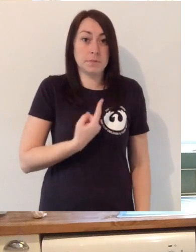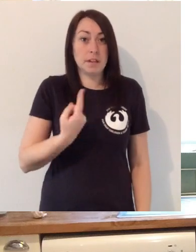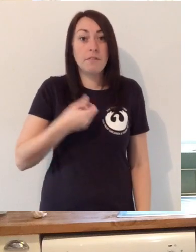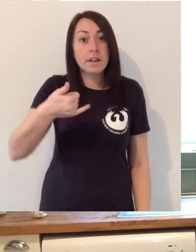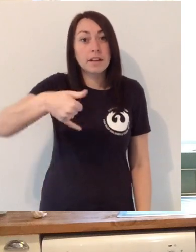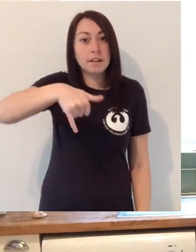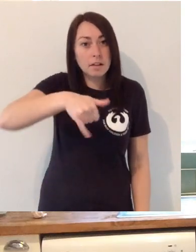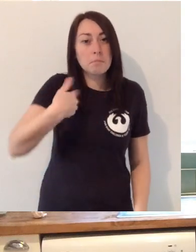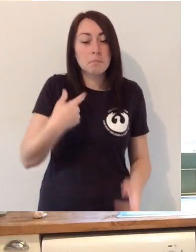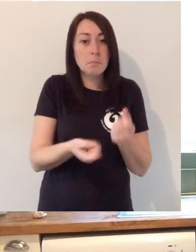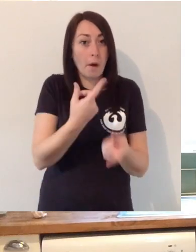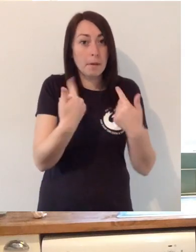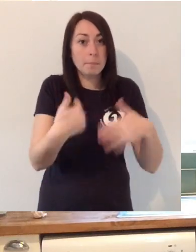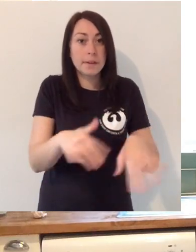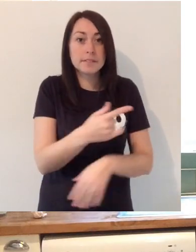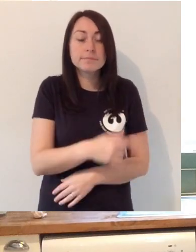just boiled my kettle,